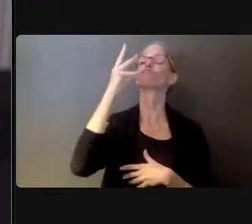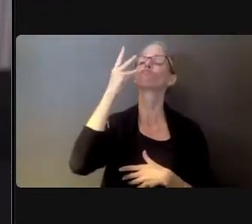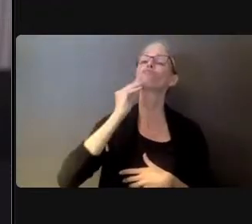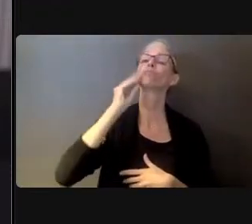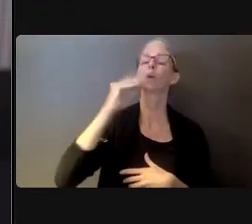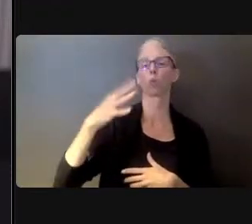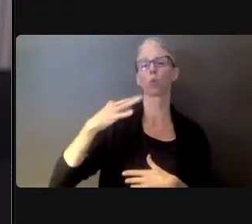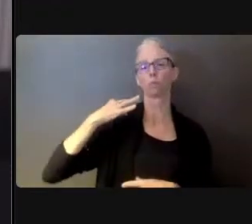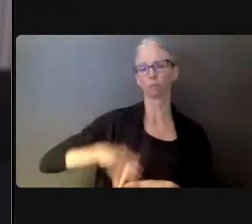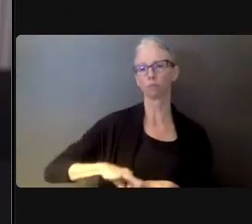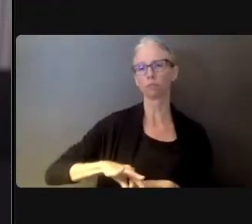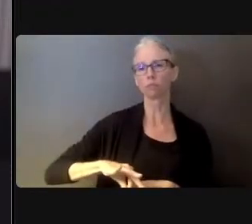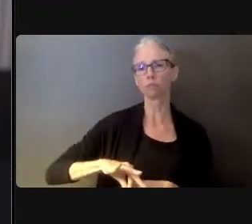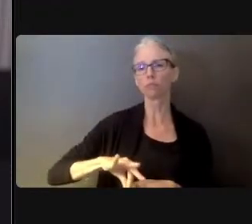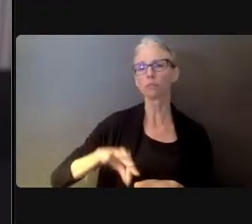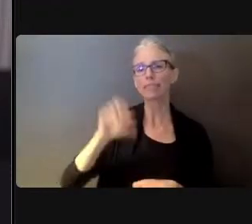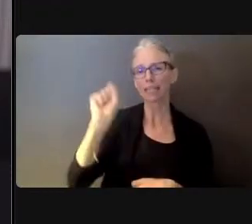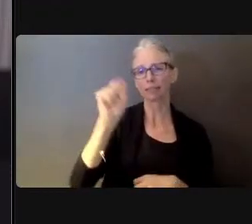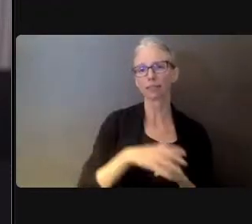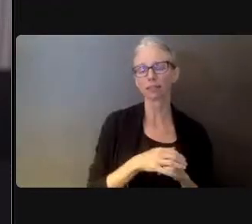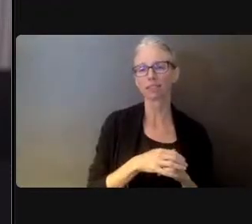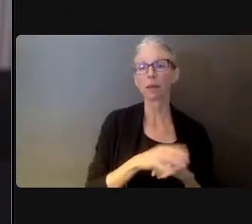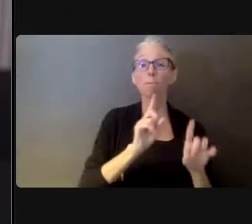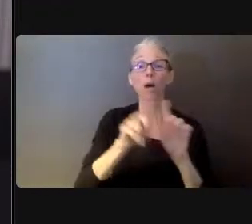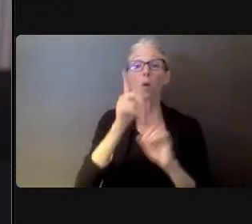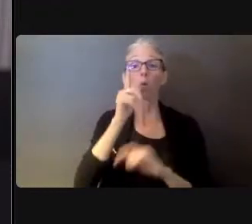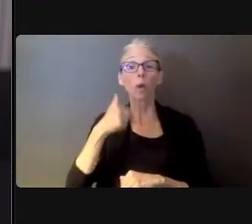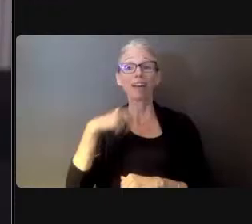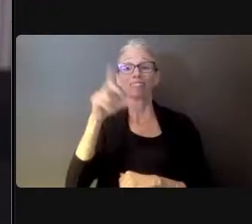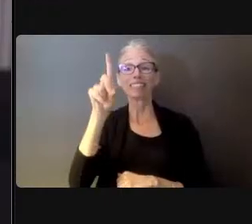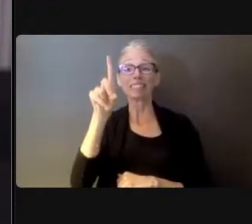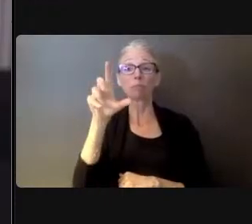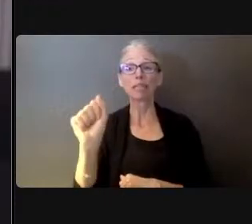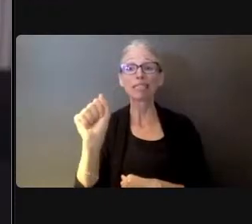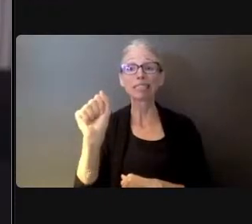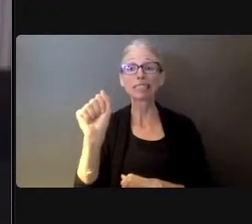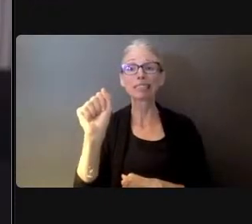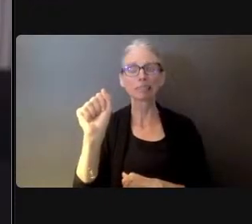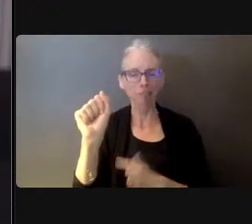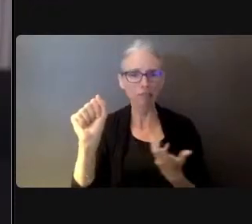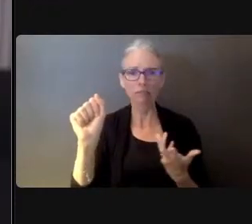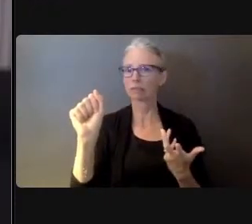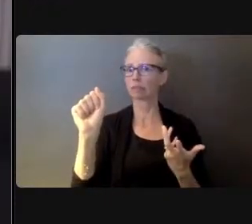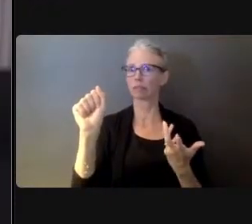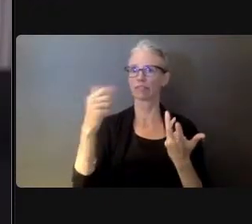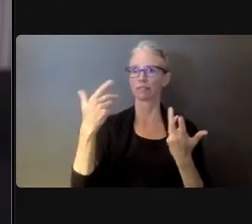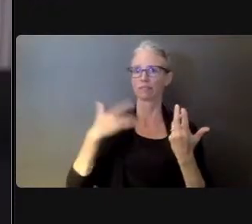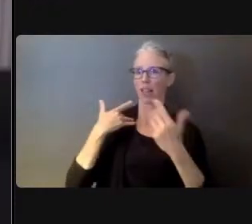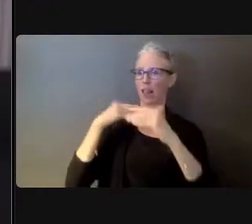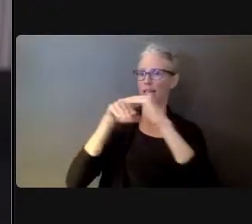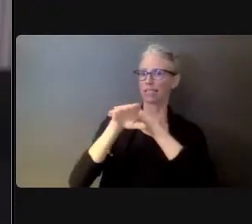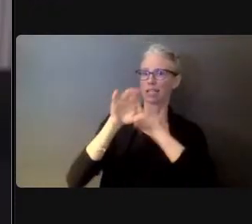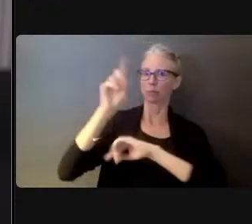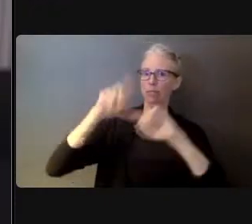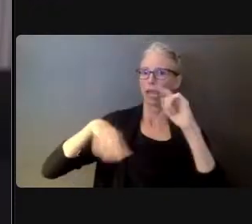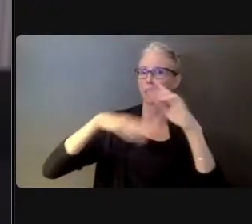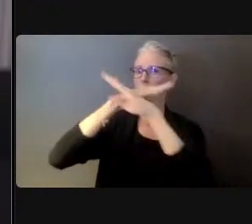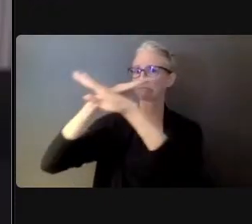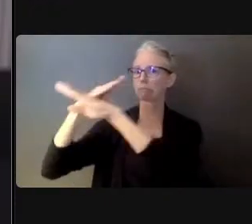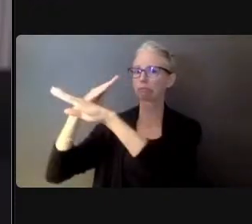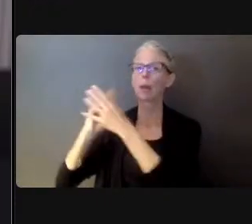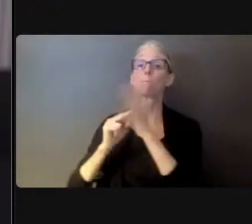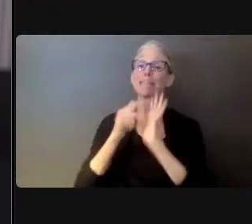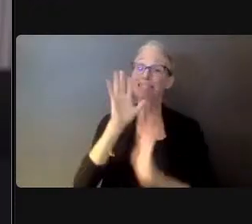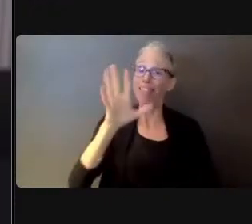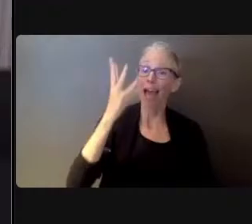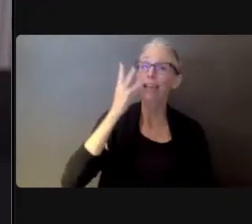often don't get to experience these benefits because of a lack of accessibility. The good news is things are